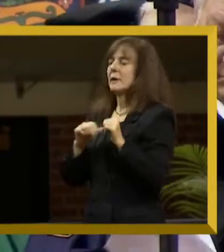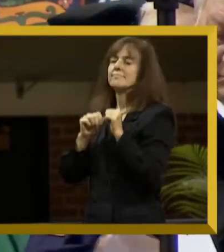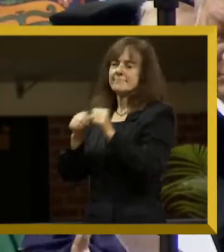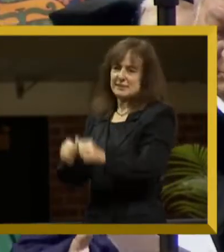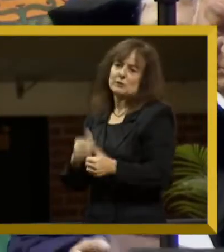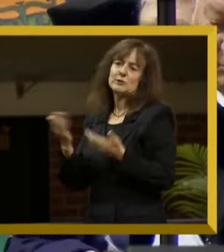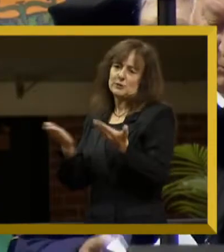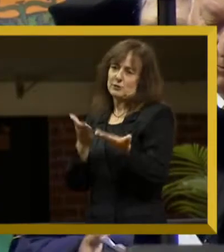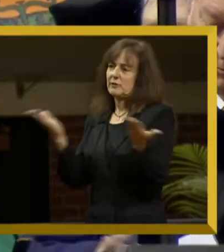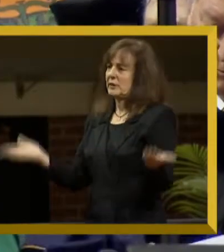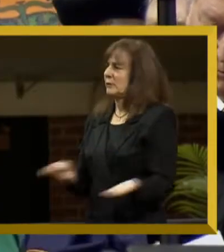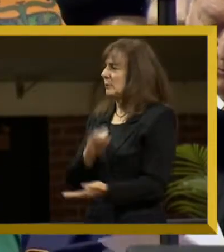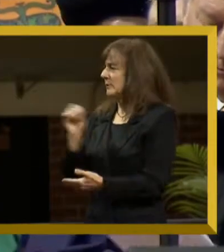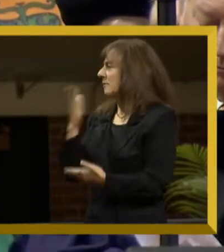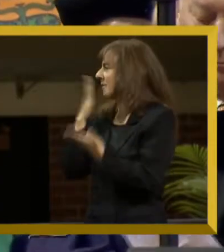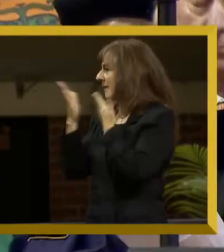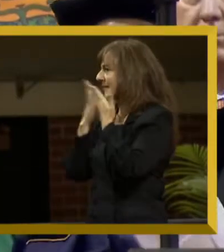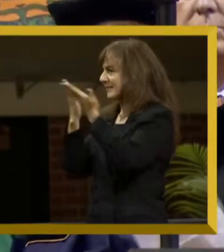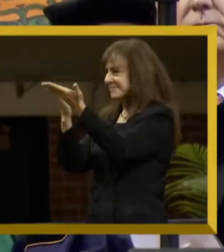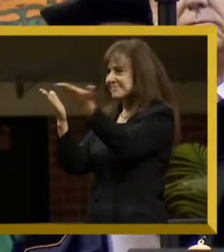serve Oklahoma State. Let's thank them.